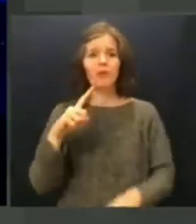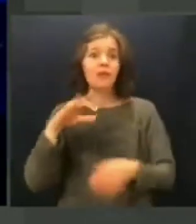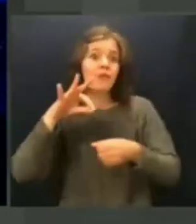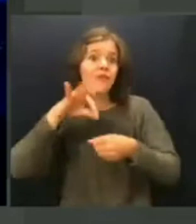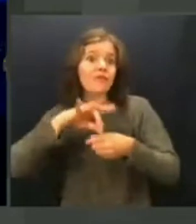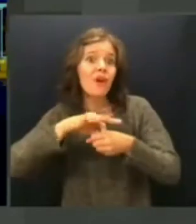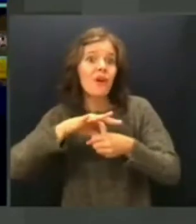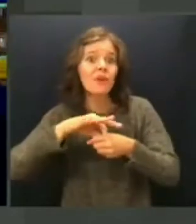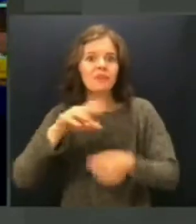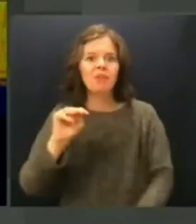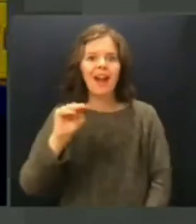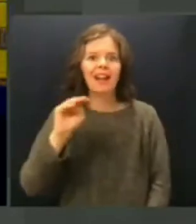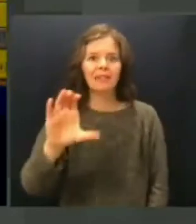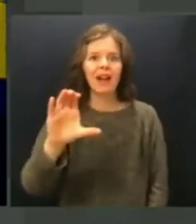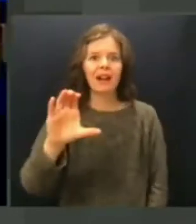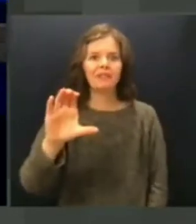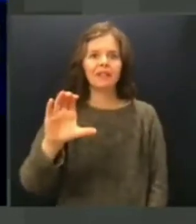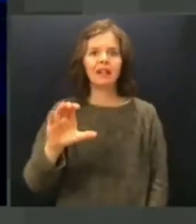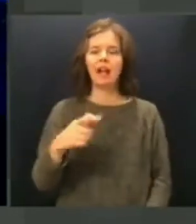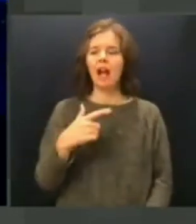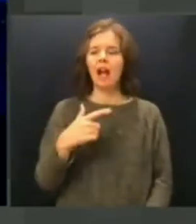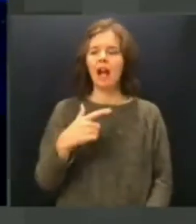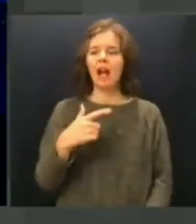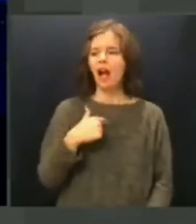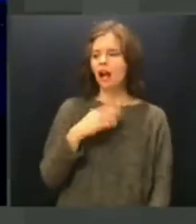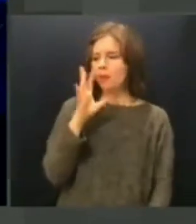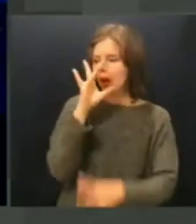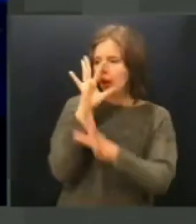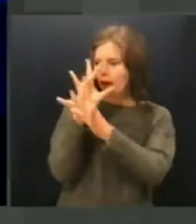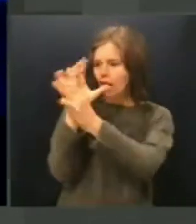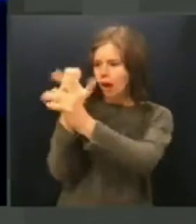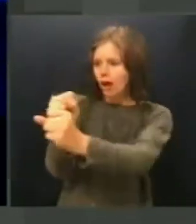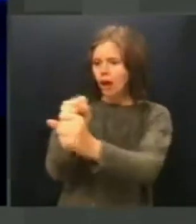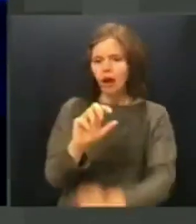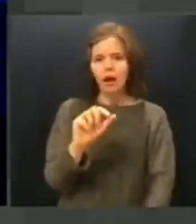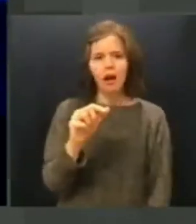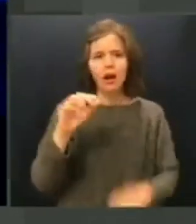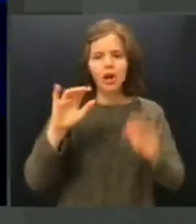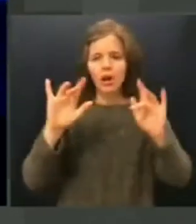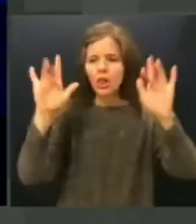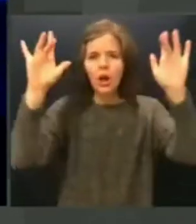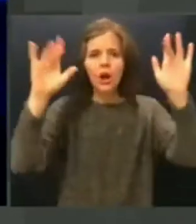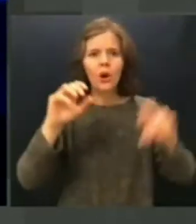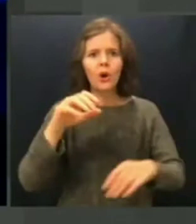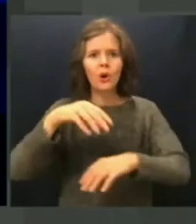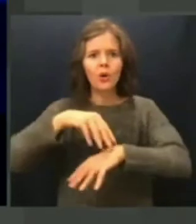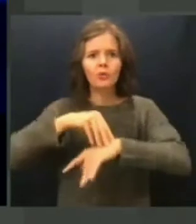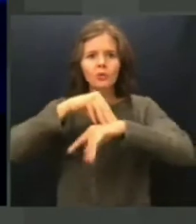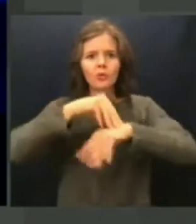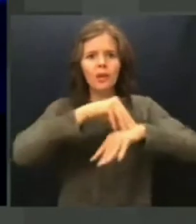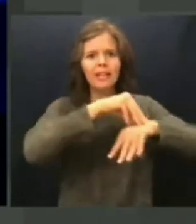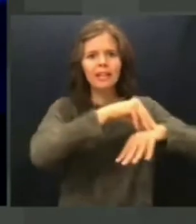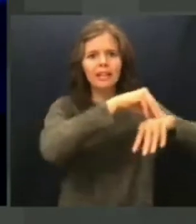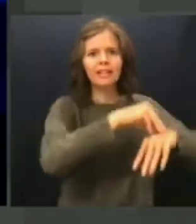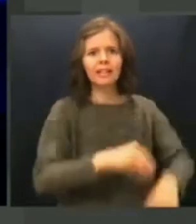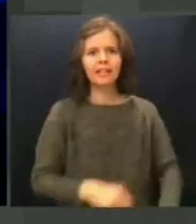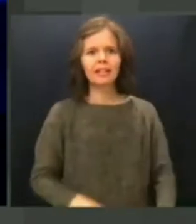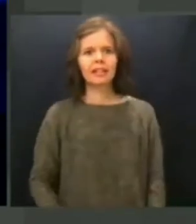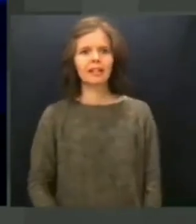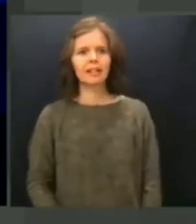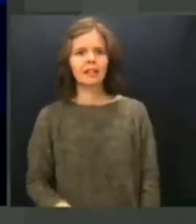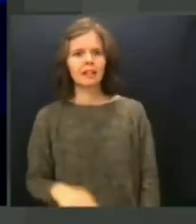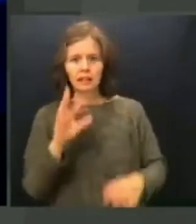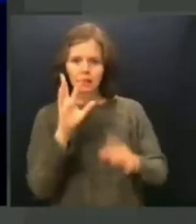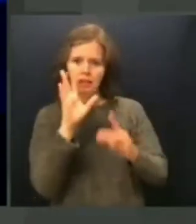talk. Must admire glow. And Jens, it's really